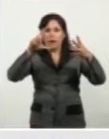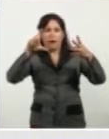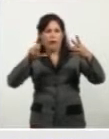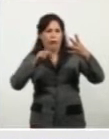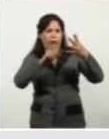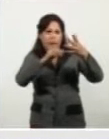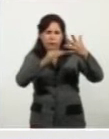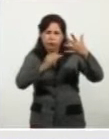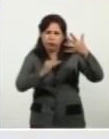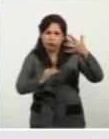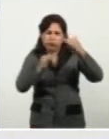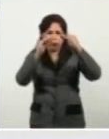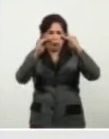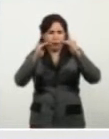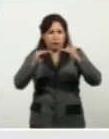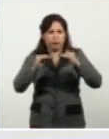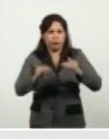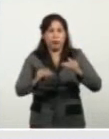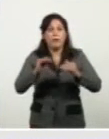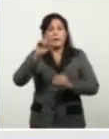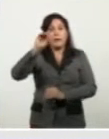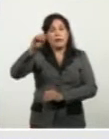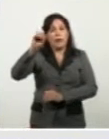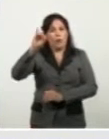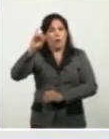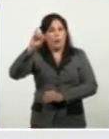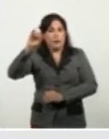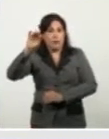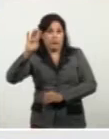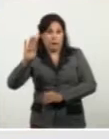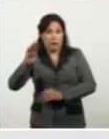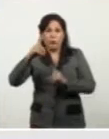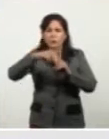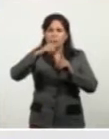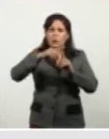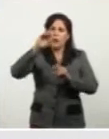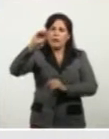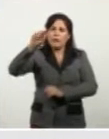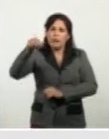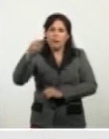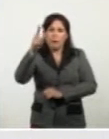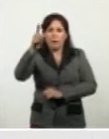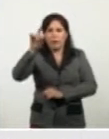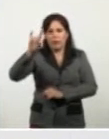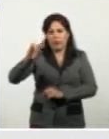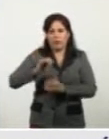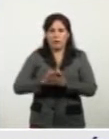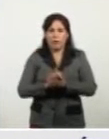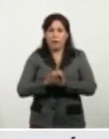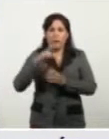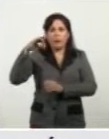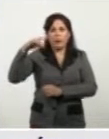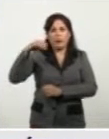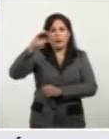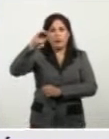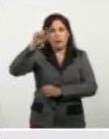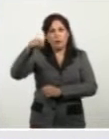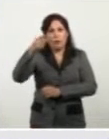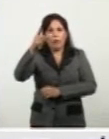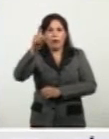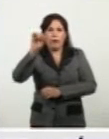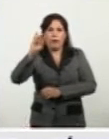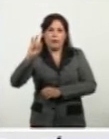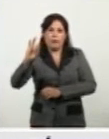So in Grama, Mayabeque, Cienfuegos, Santi Espíritus, Camagüey,